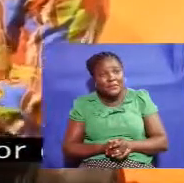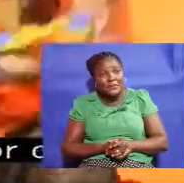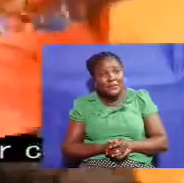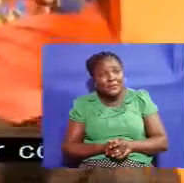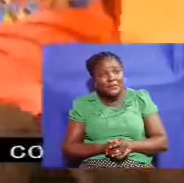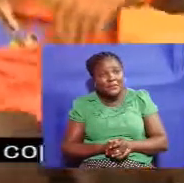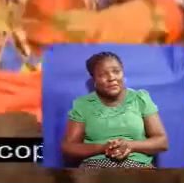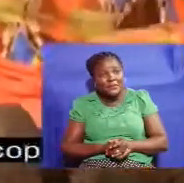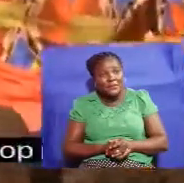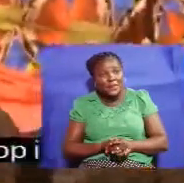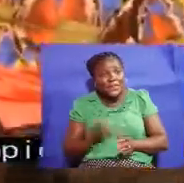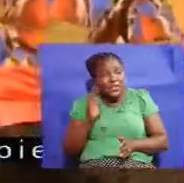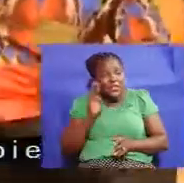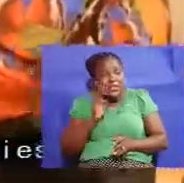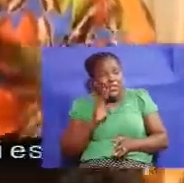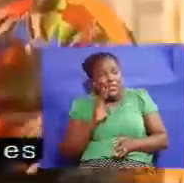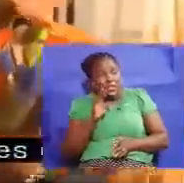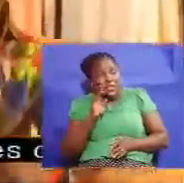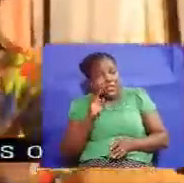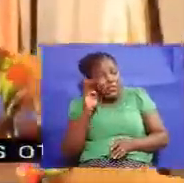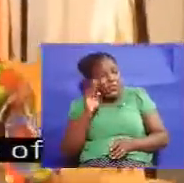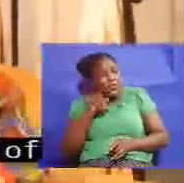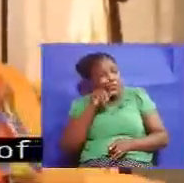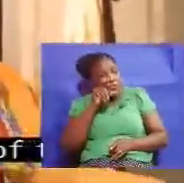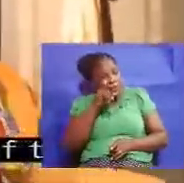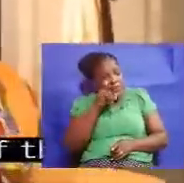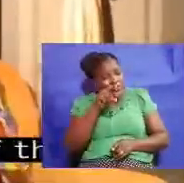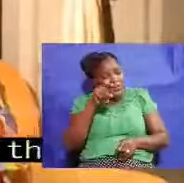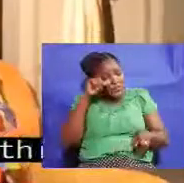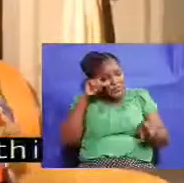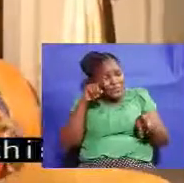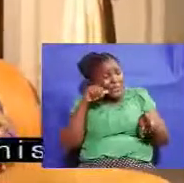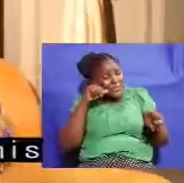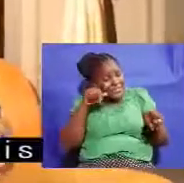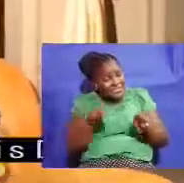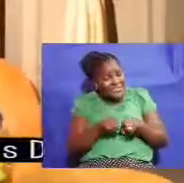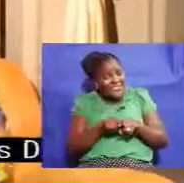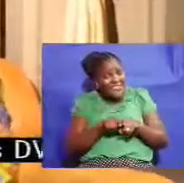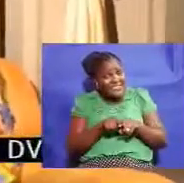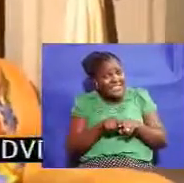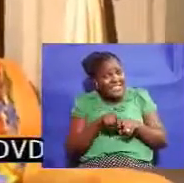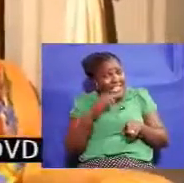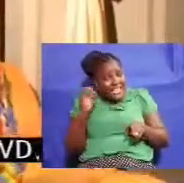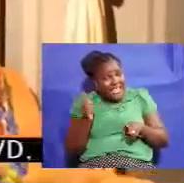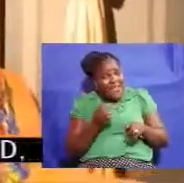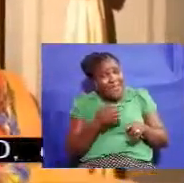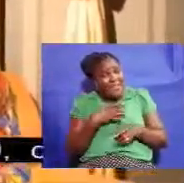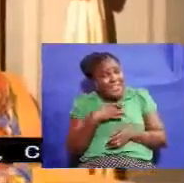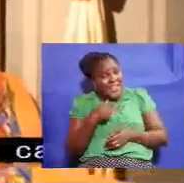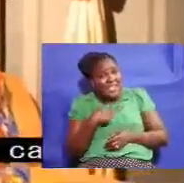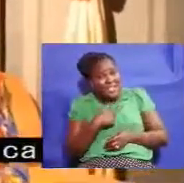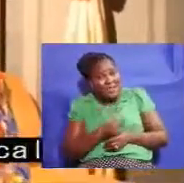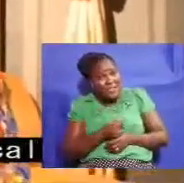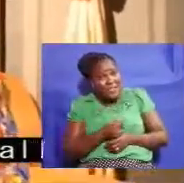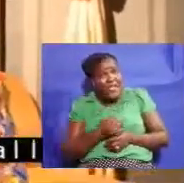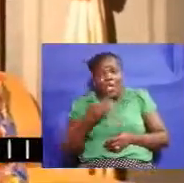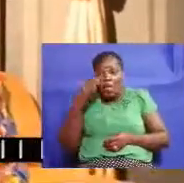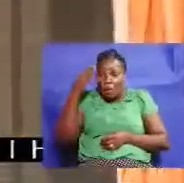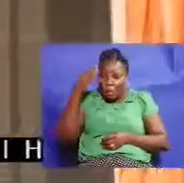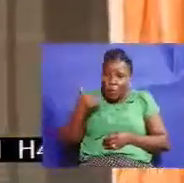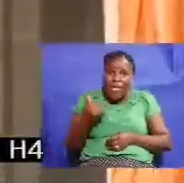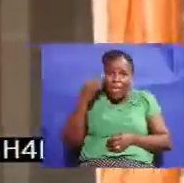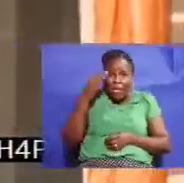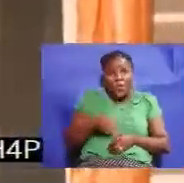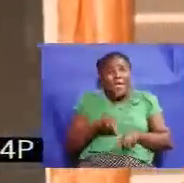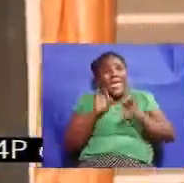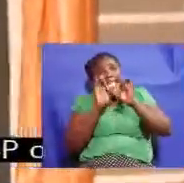Abba. Why? Why does she hate me so much? Why? Oh, come on, Edna. Come on. Look, Abba doesn't hate you. And you know that.